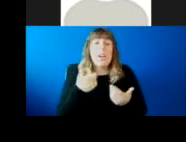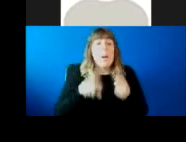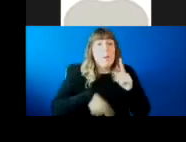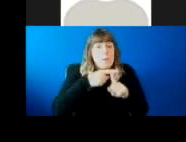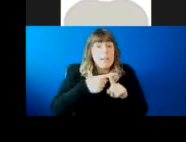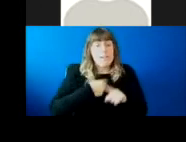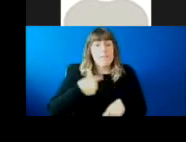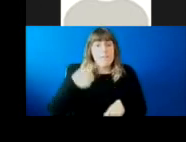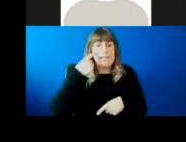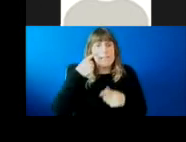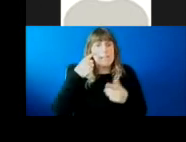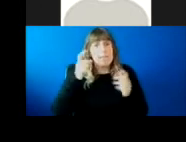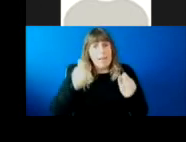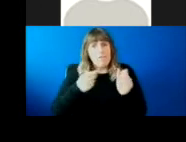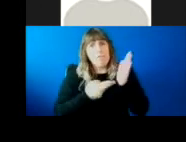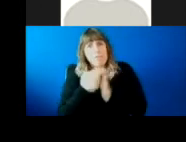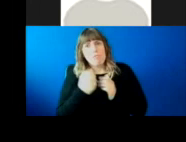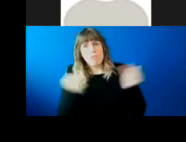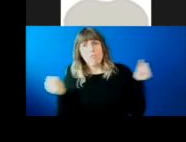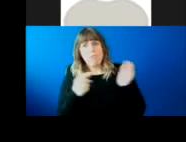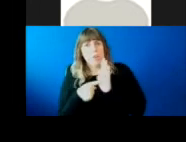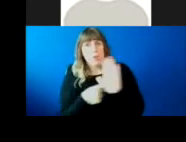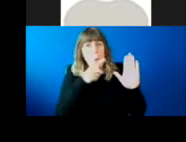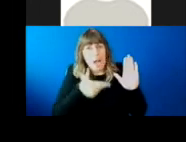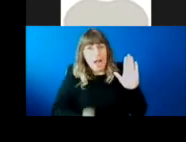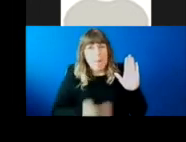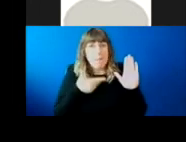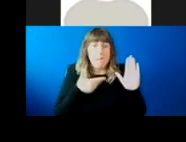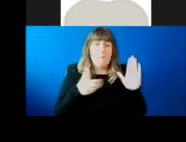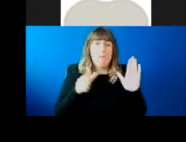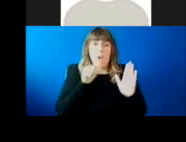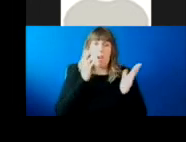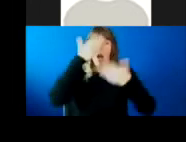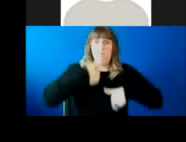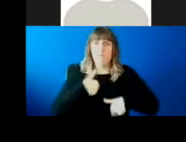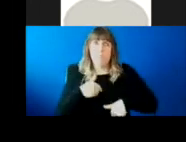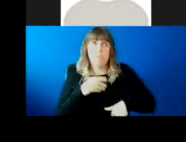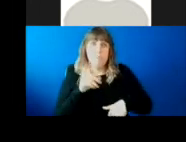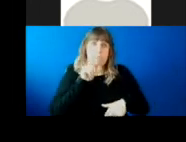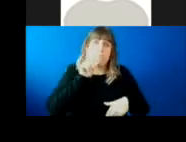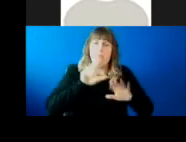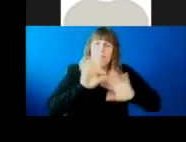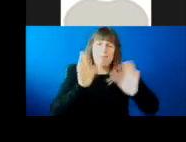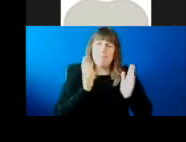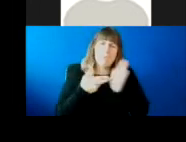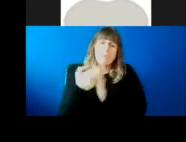the authentic, right? Is don't just go onto social and absolutely, like it's try to actually create an authentic